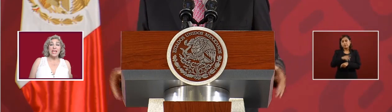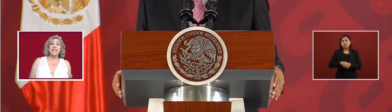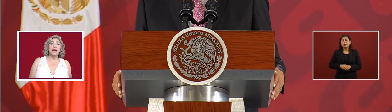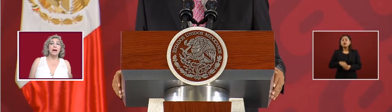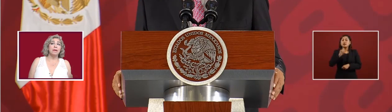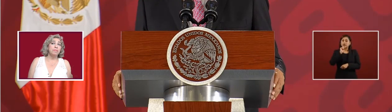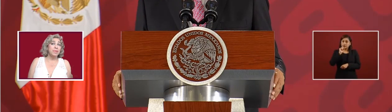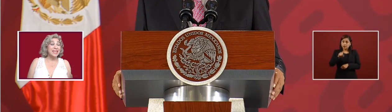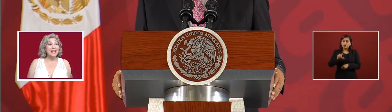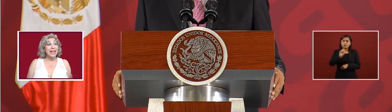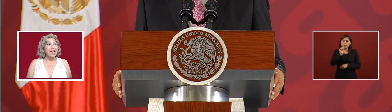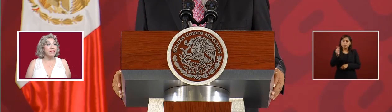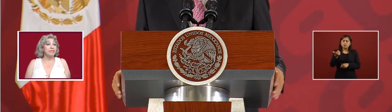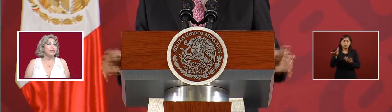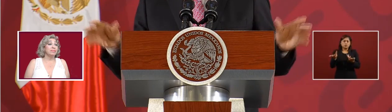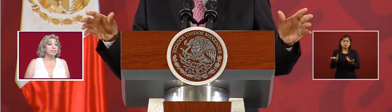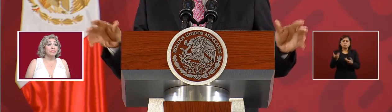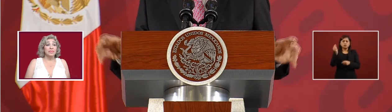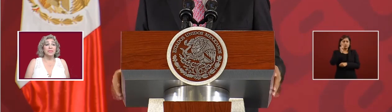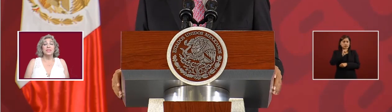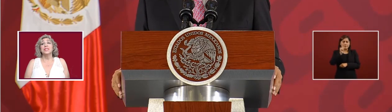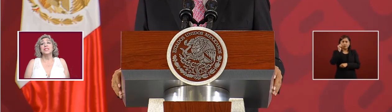in, uh, be done live.